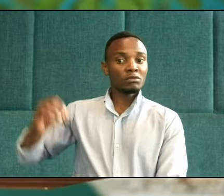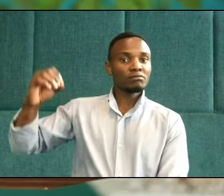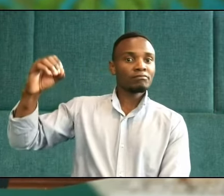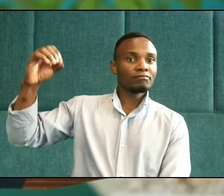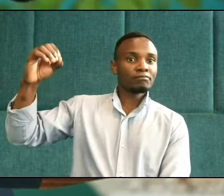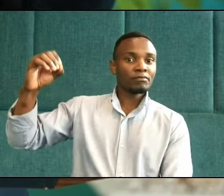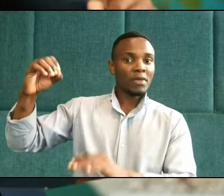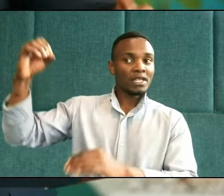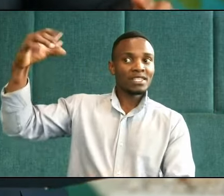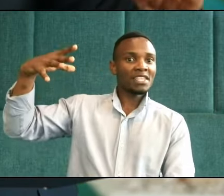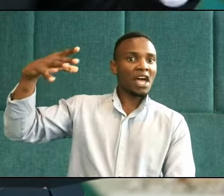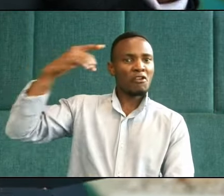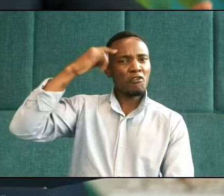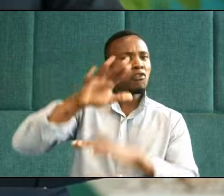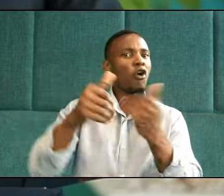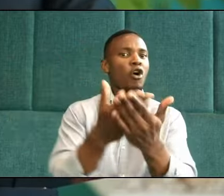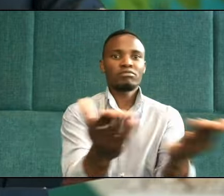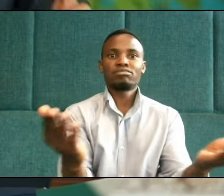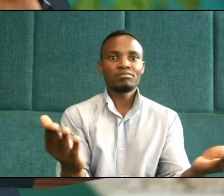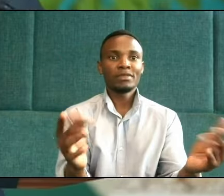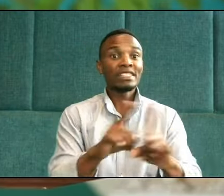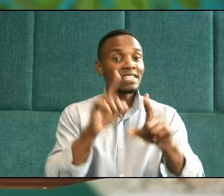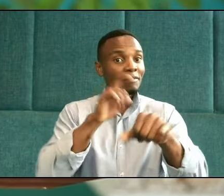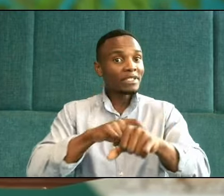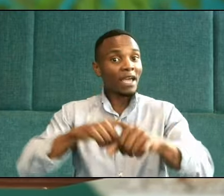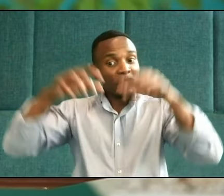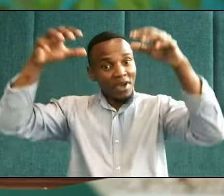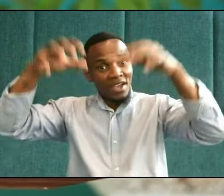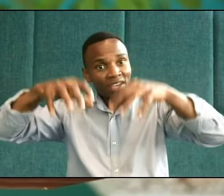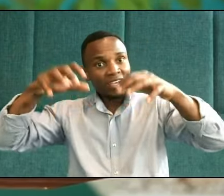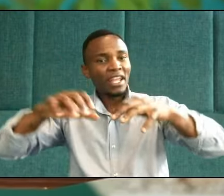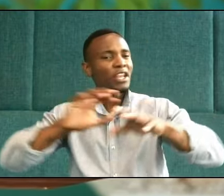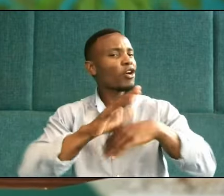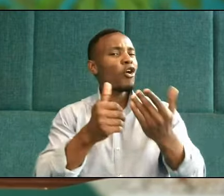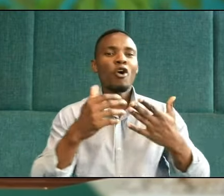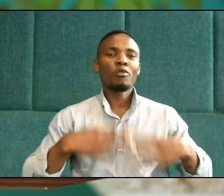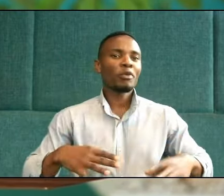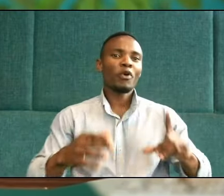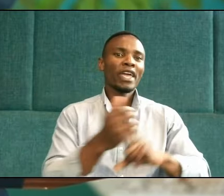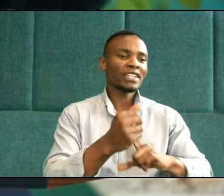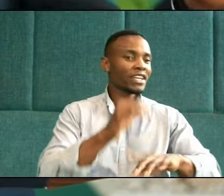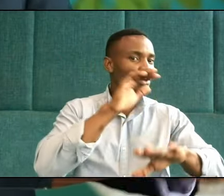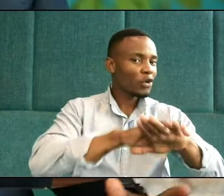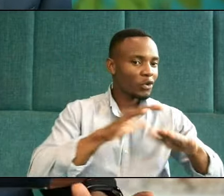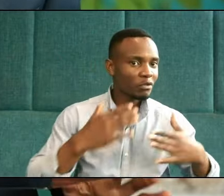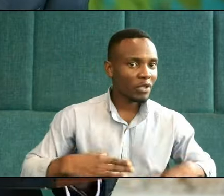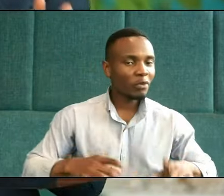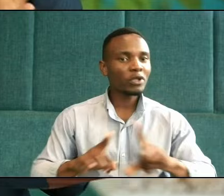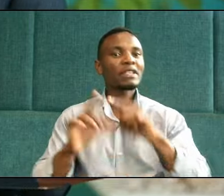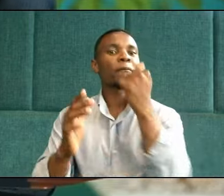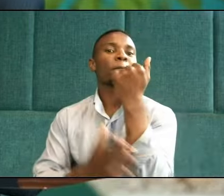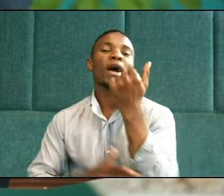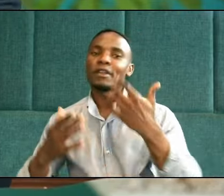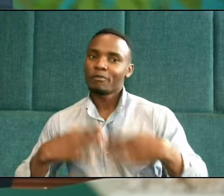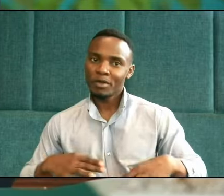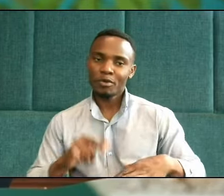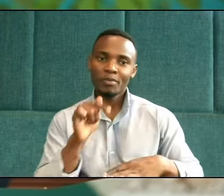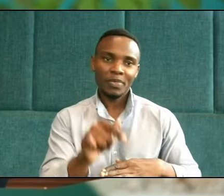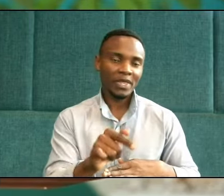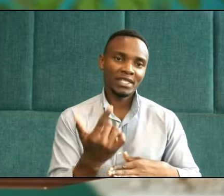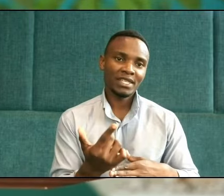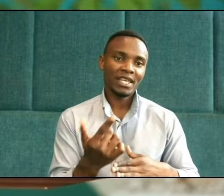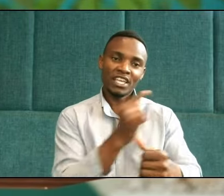to the chamber of the one who is good and even to the one who is evil. Therefore, in the common grace, God